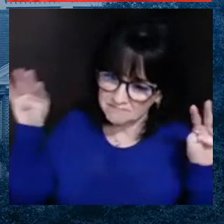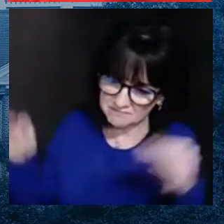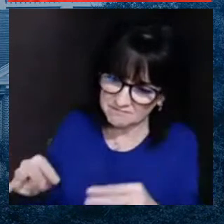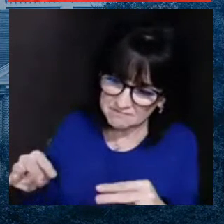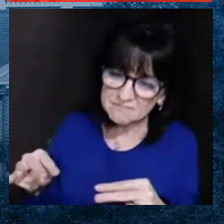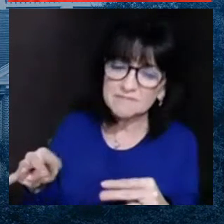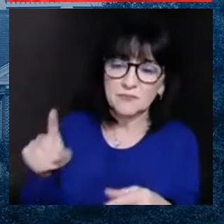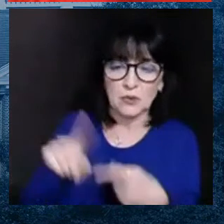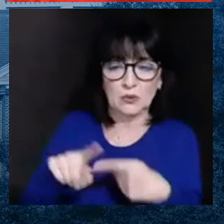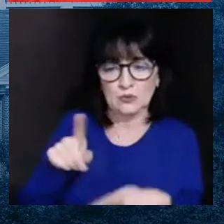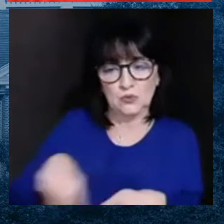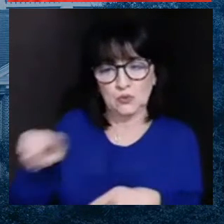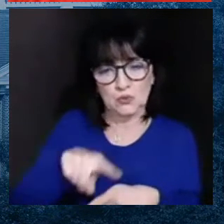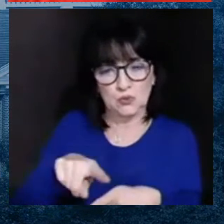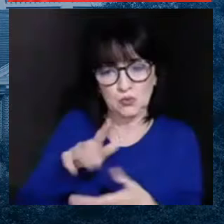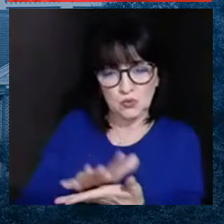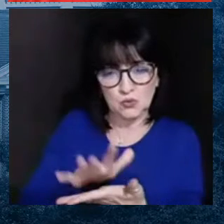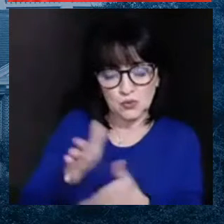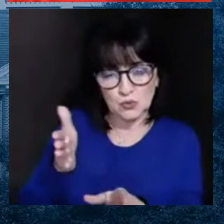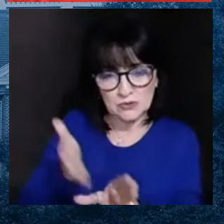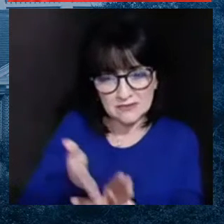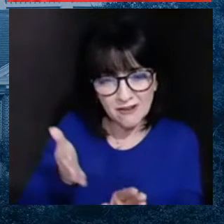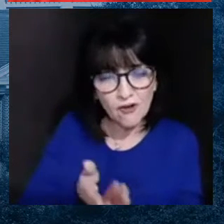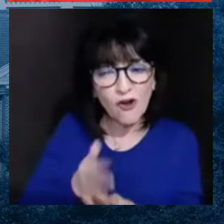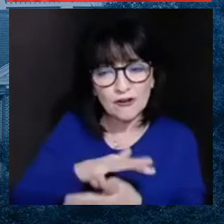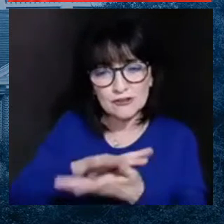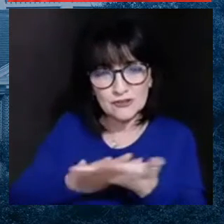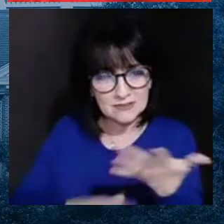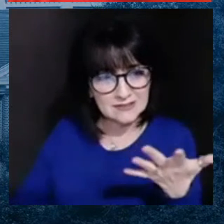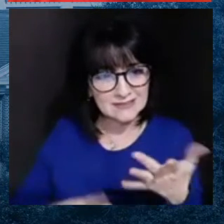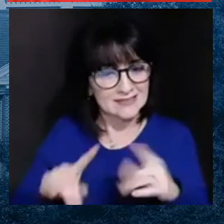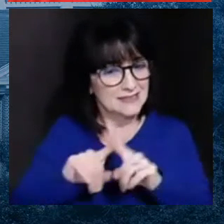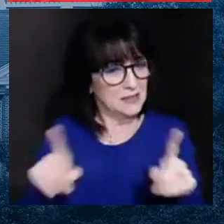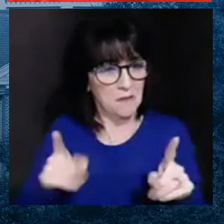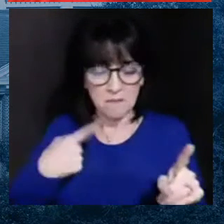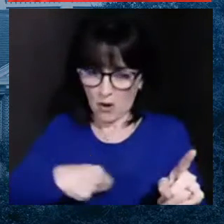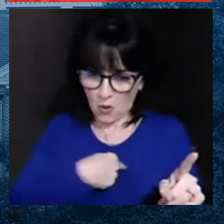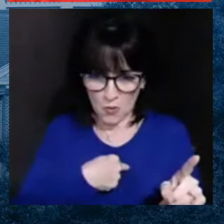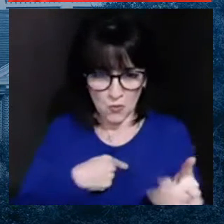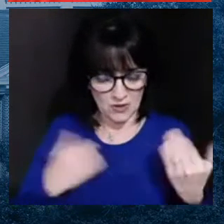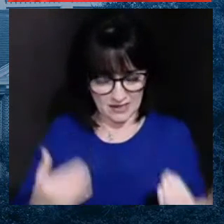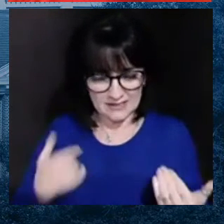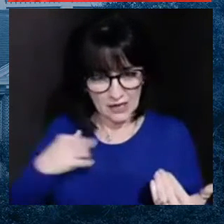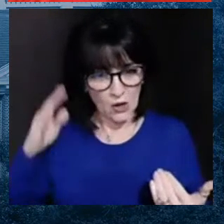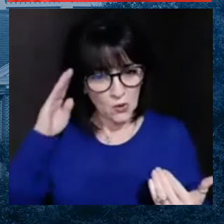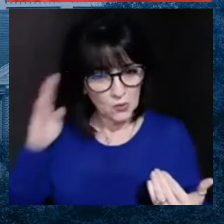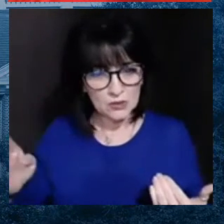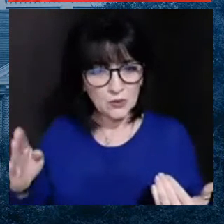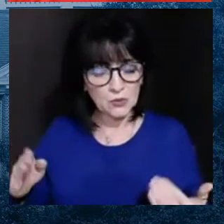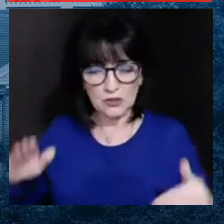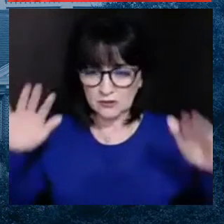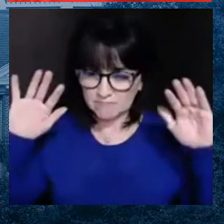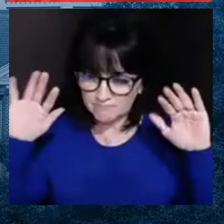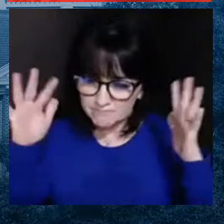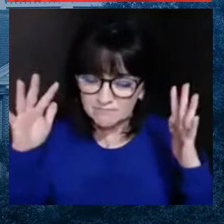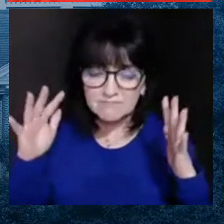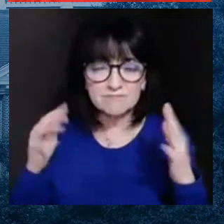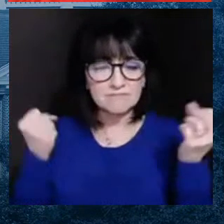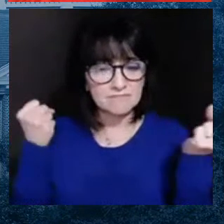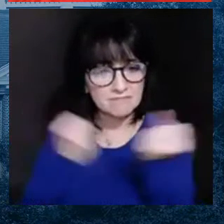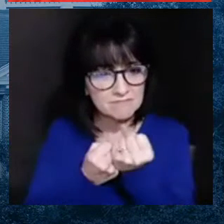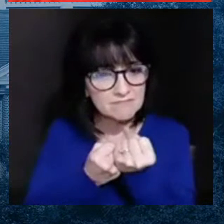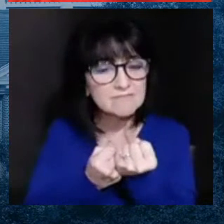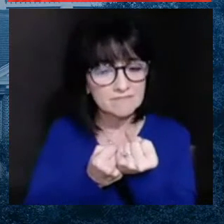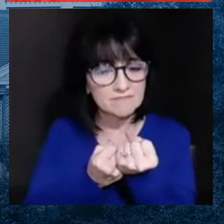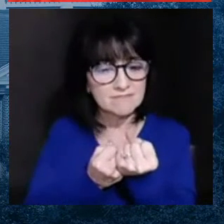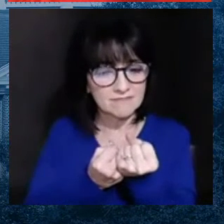piece of legislation. We'll have a big celebration. We'll stand up folks that have done great work like Terry as a